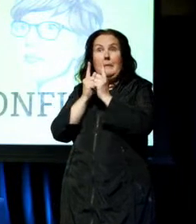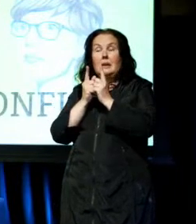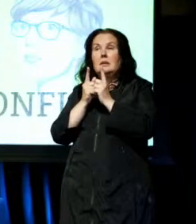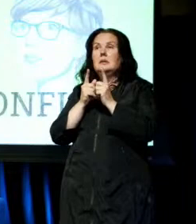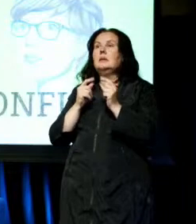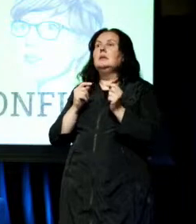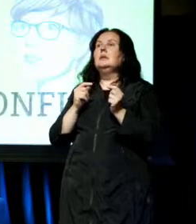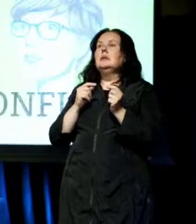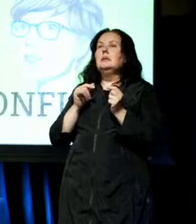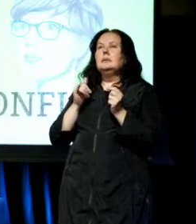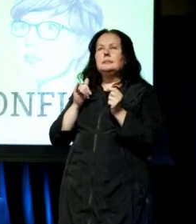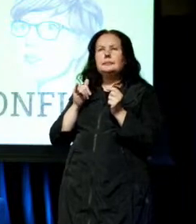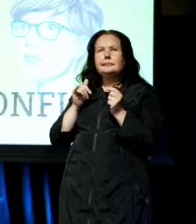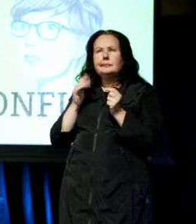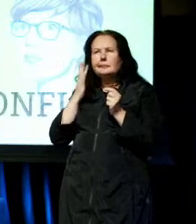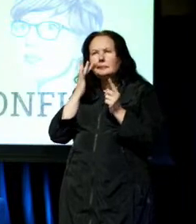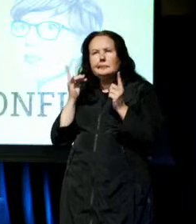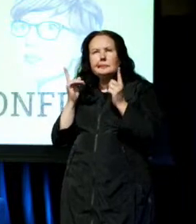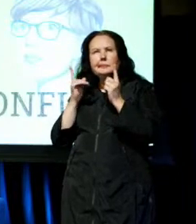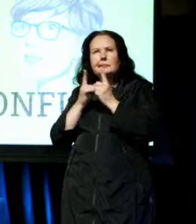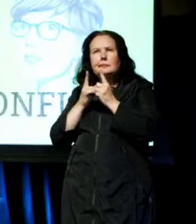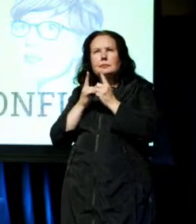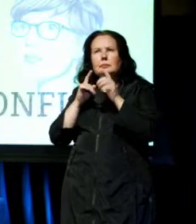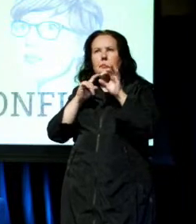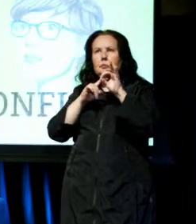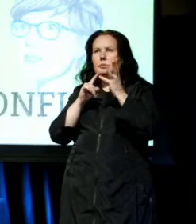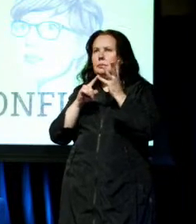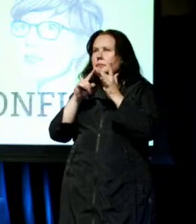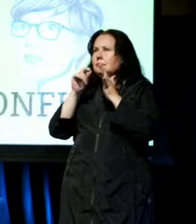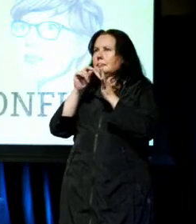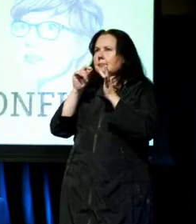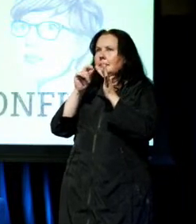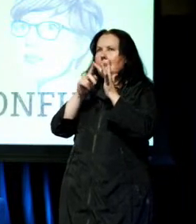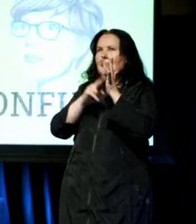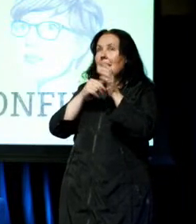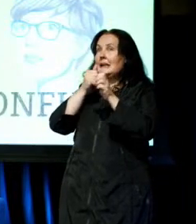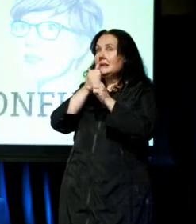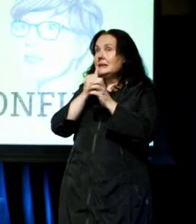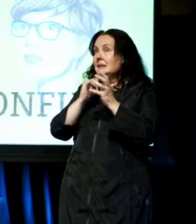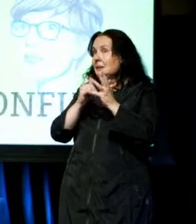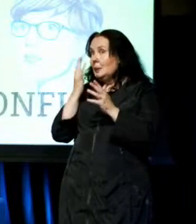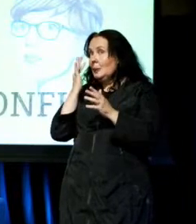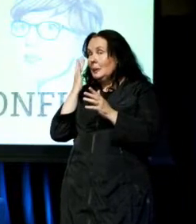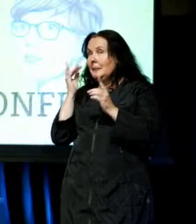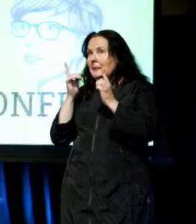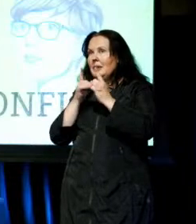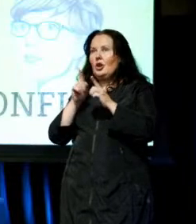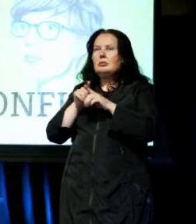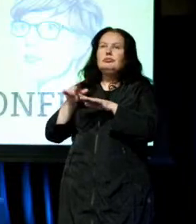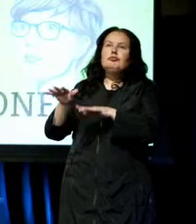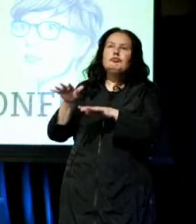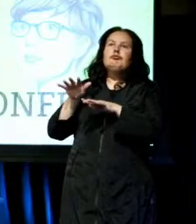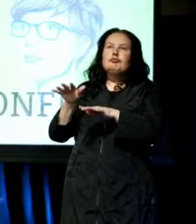Quippings and then we met, or I did do a Quippings. That was fun. I did a rap.